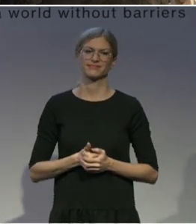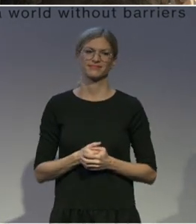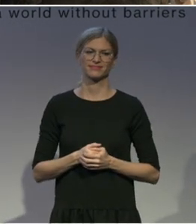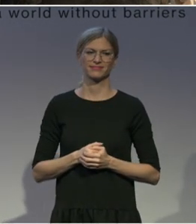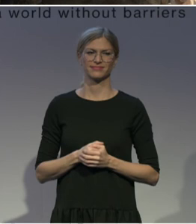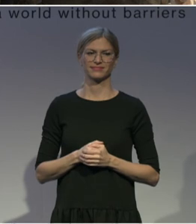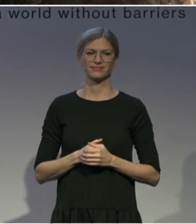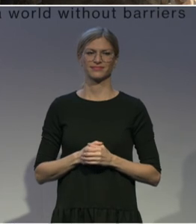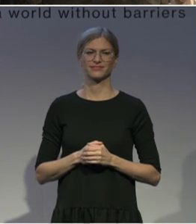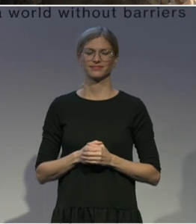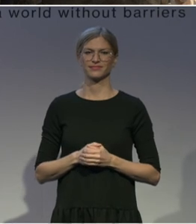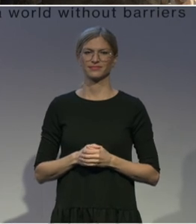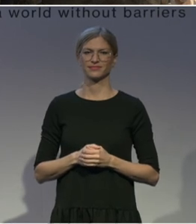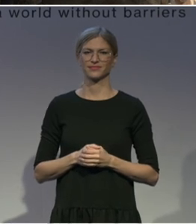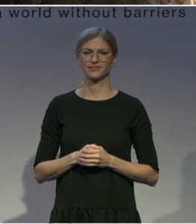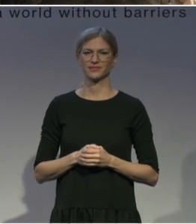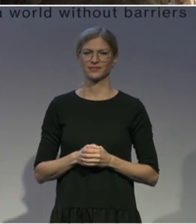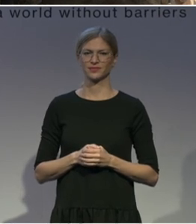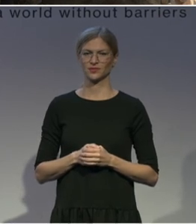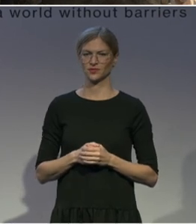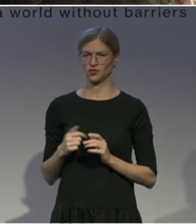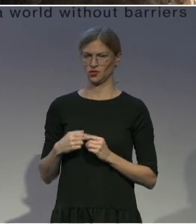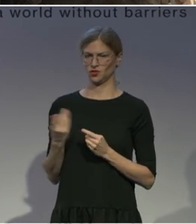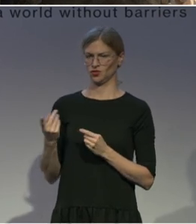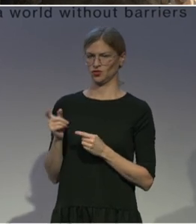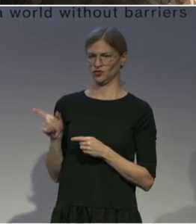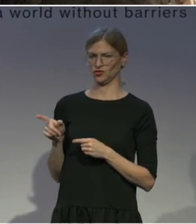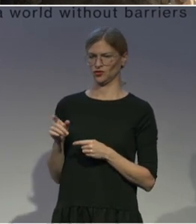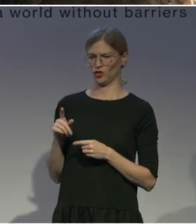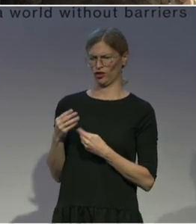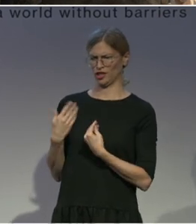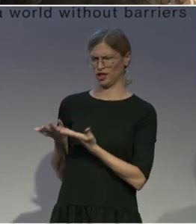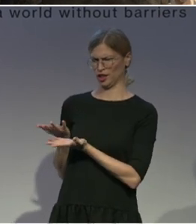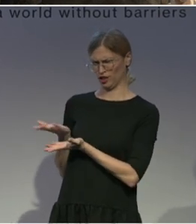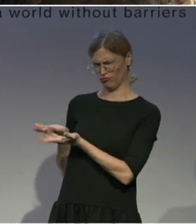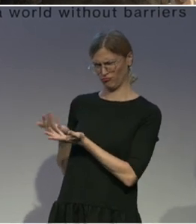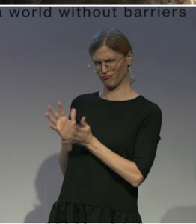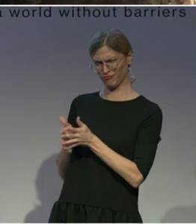to David. To mention about the impact. Thank you. Okay.